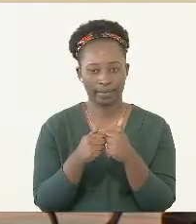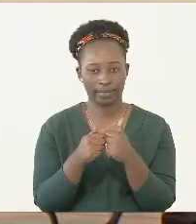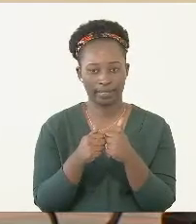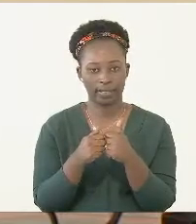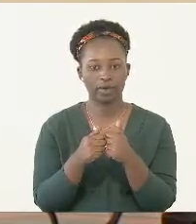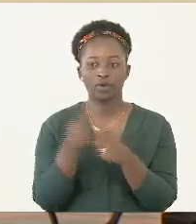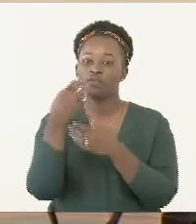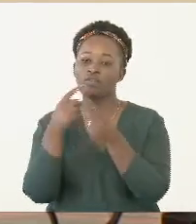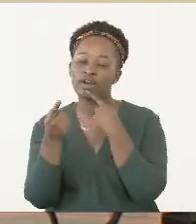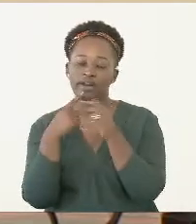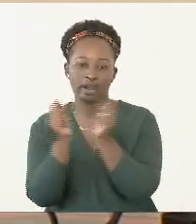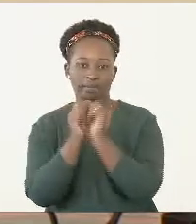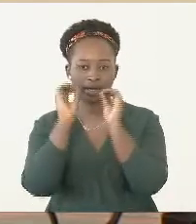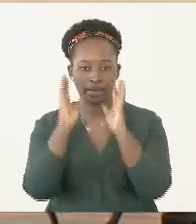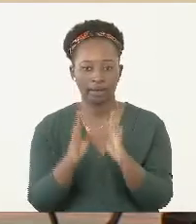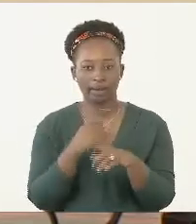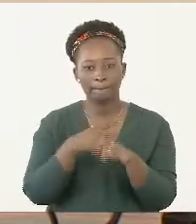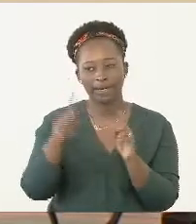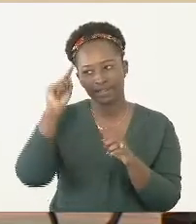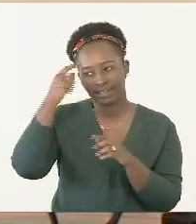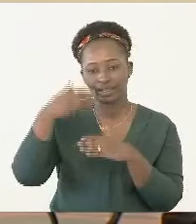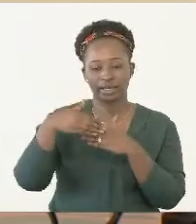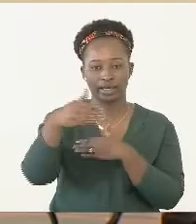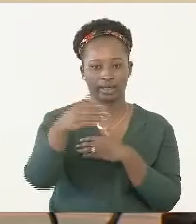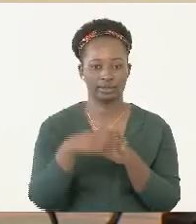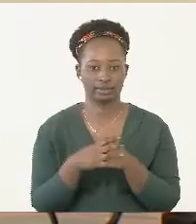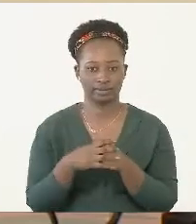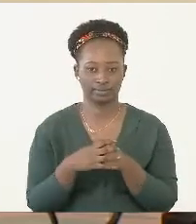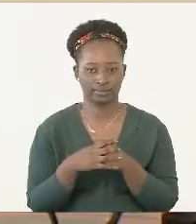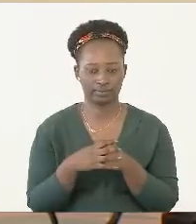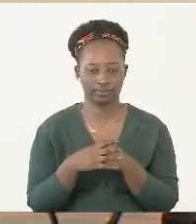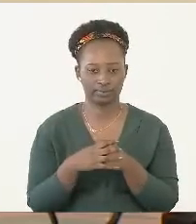the teachers by thinking ahead of them.